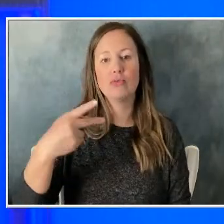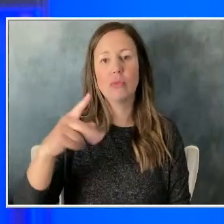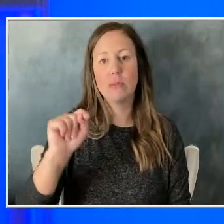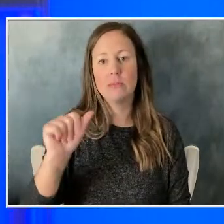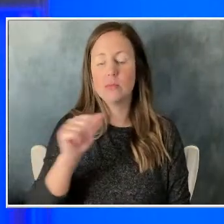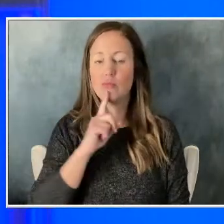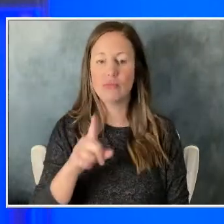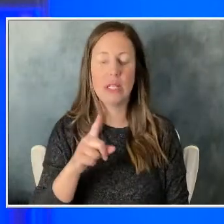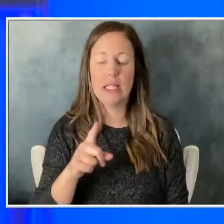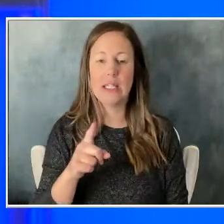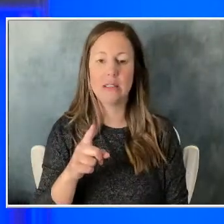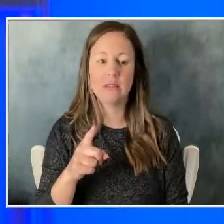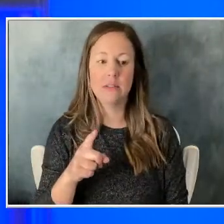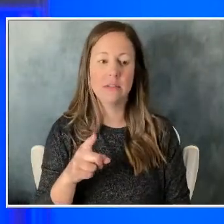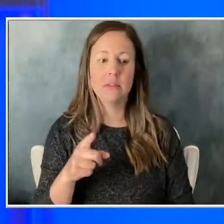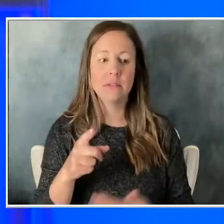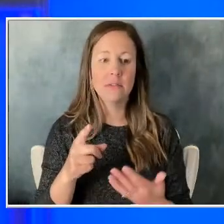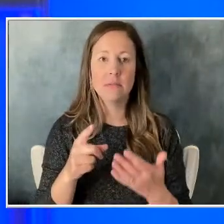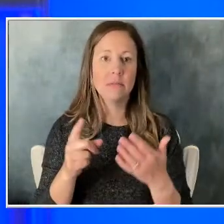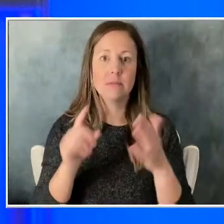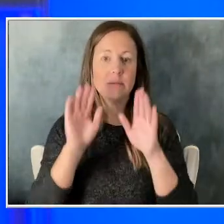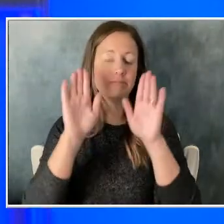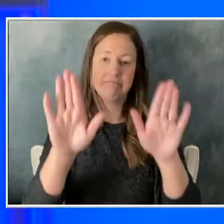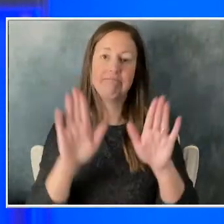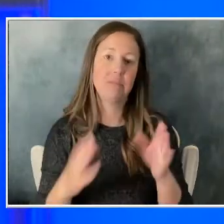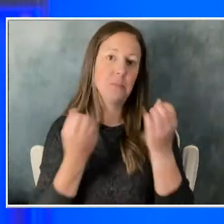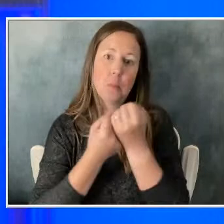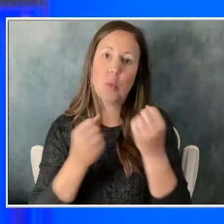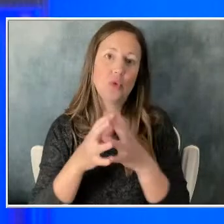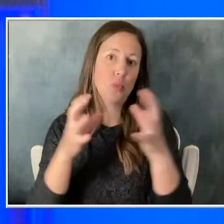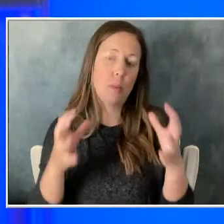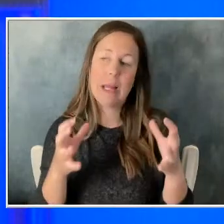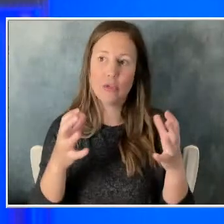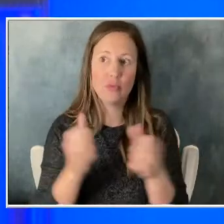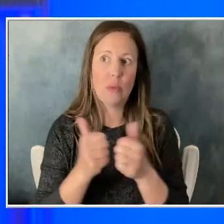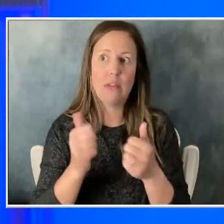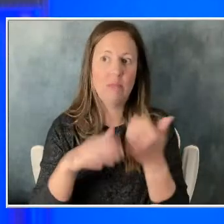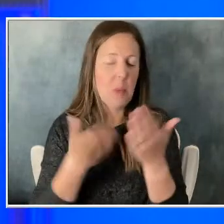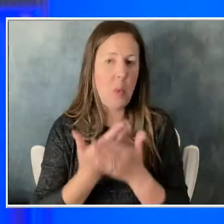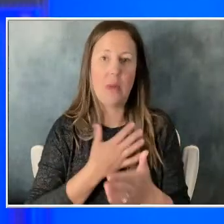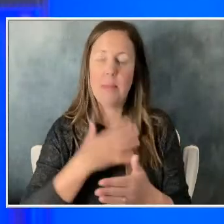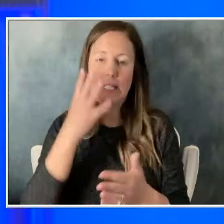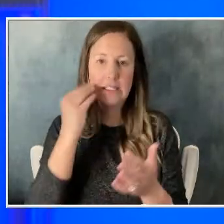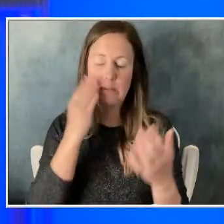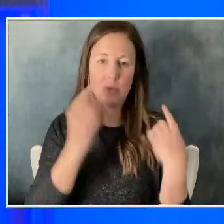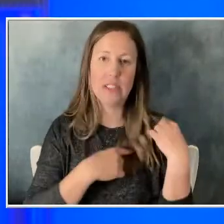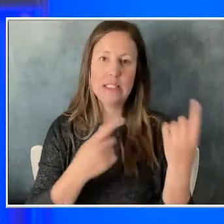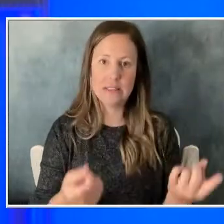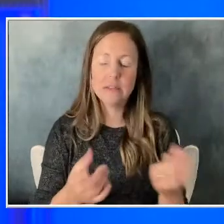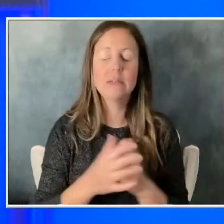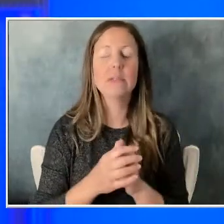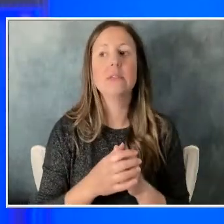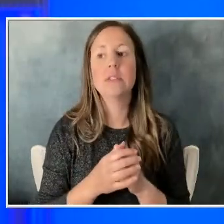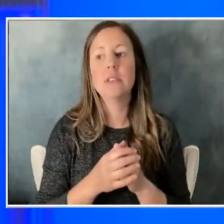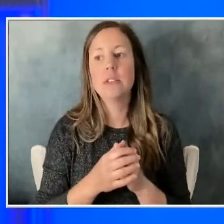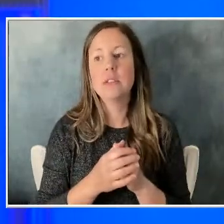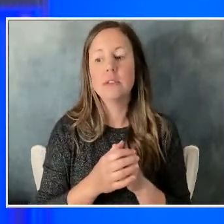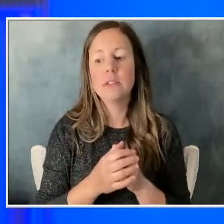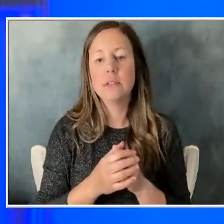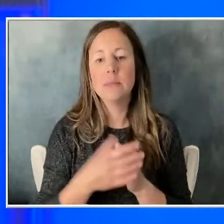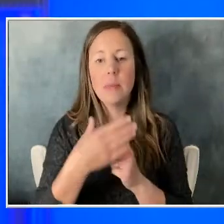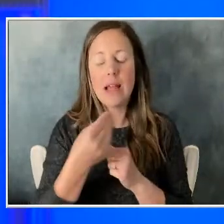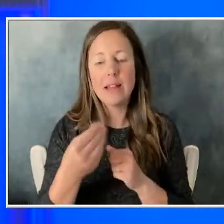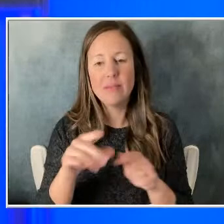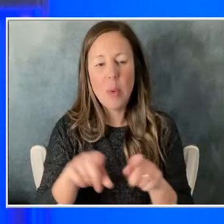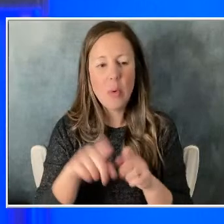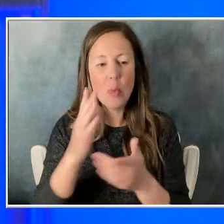has also been supporting all the step of the way. And yes, she's, and other friends told me KU Med